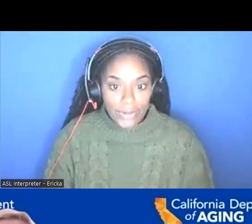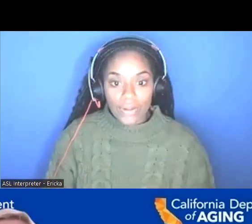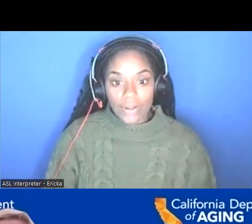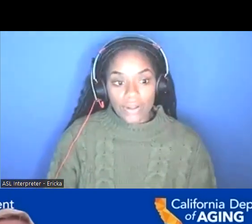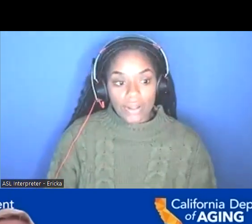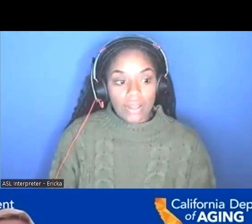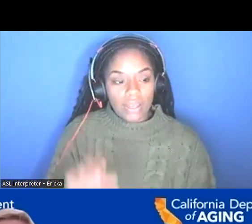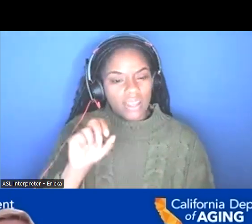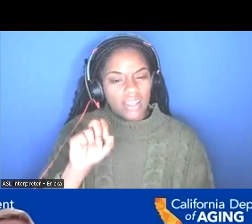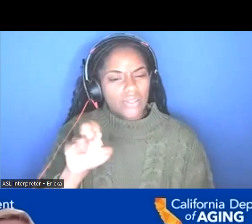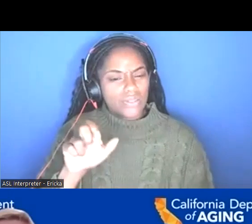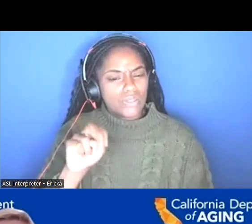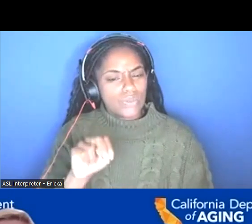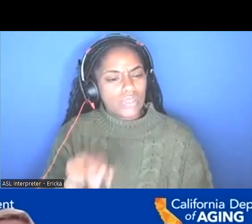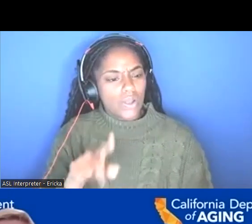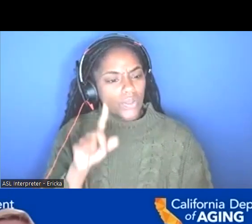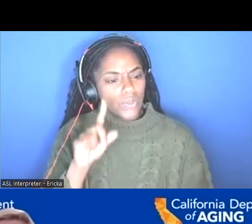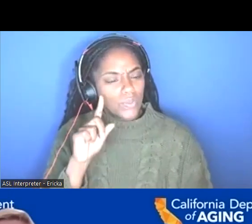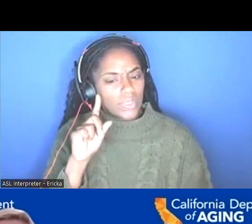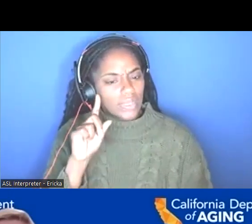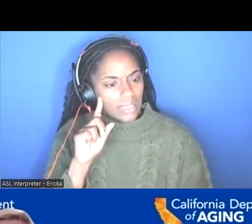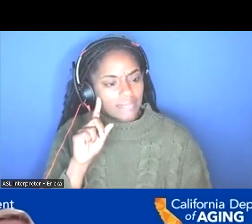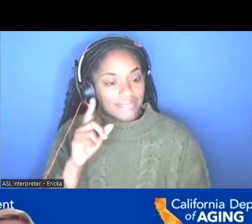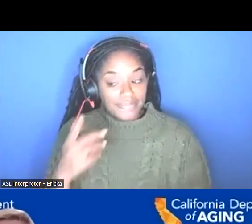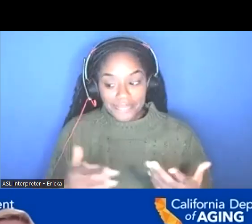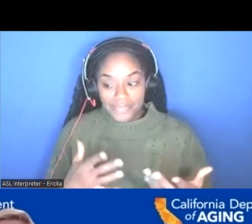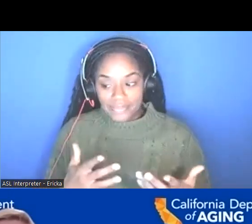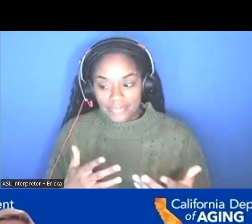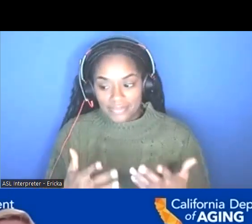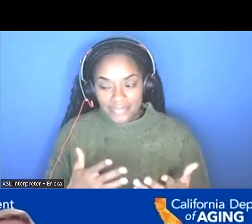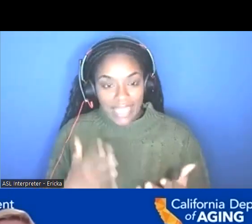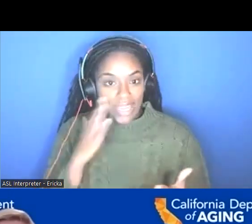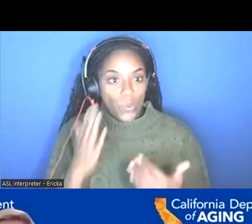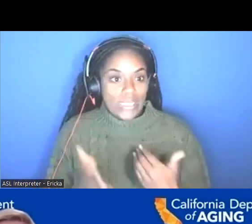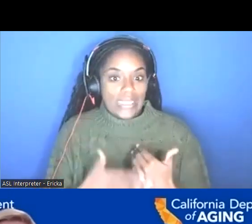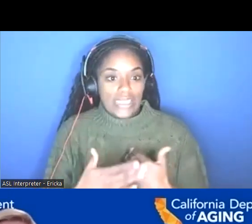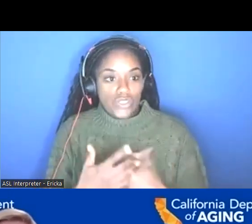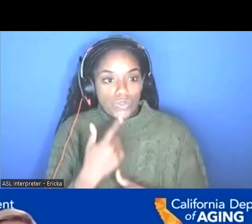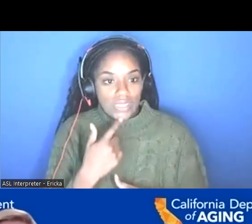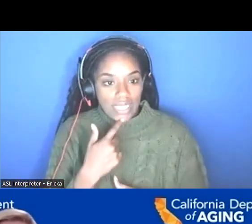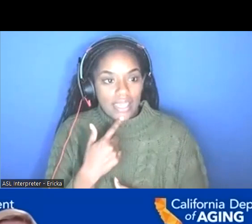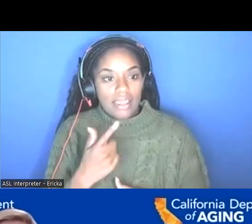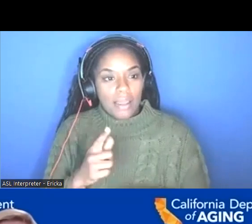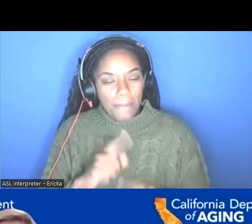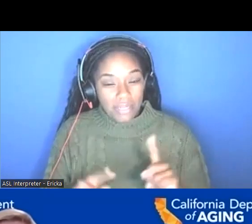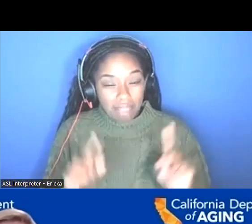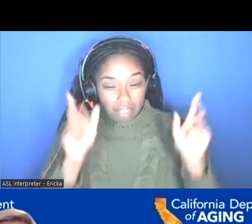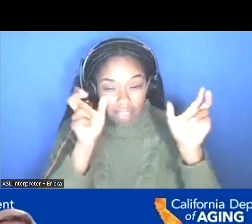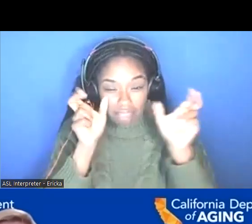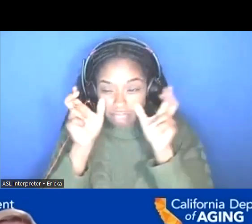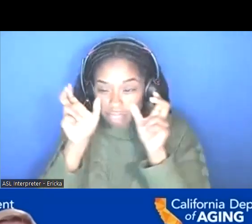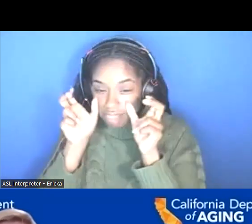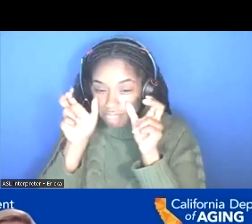Susan, are you thinking that at some point, I know that it's easier said than done, but as you're hearing, all these